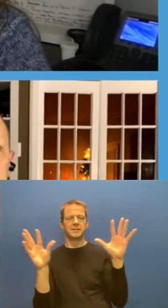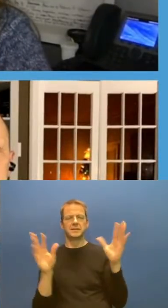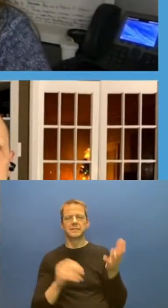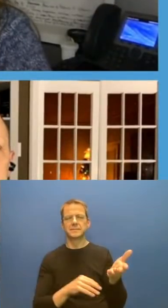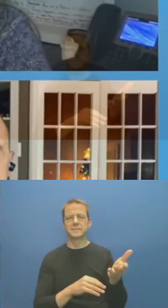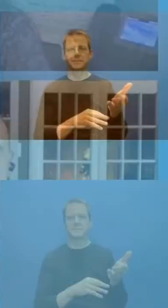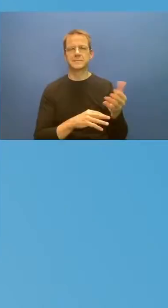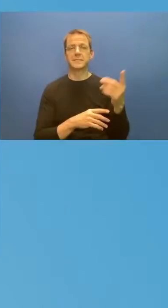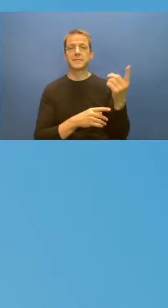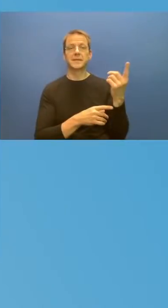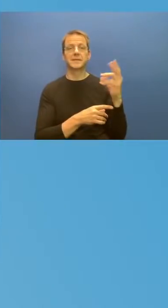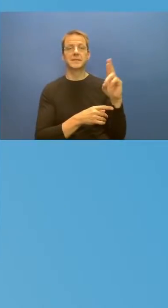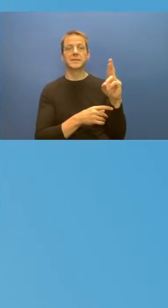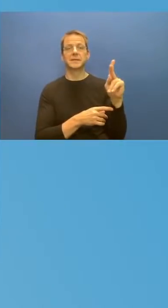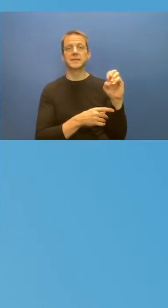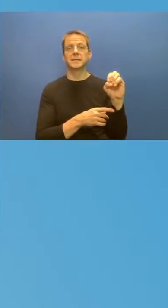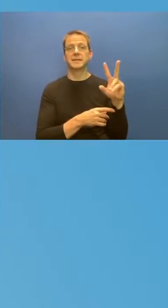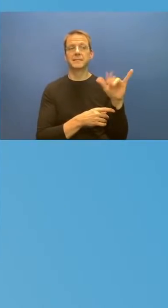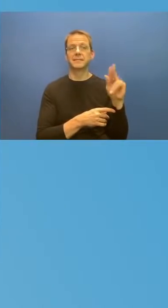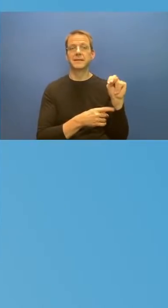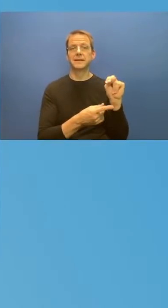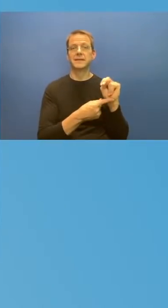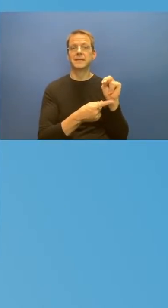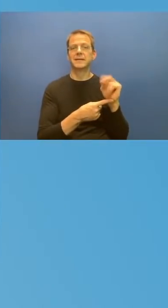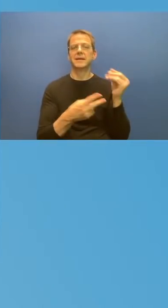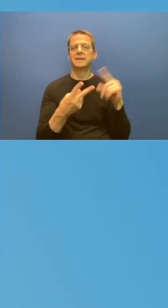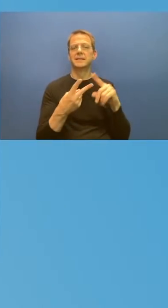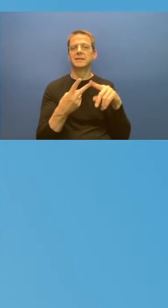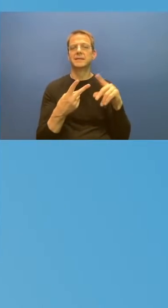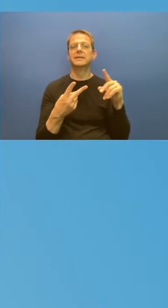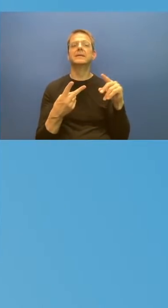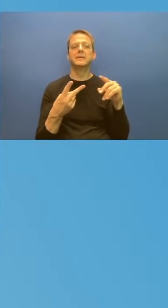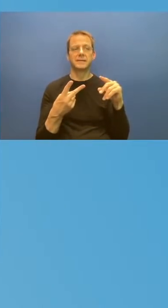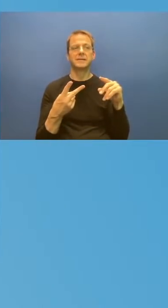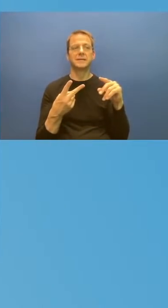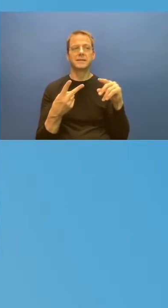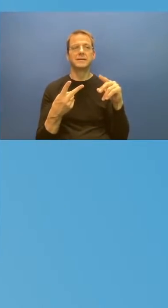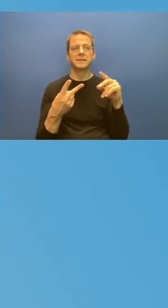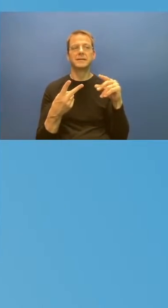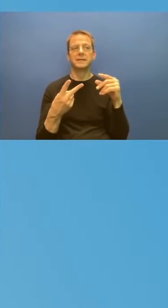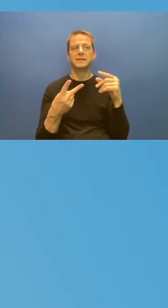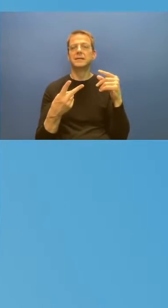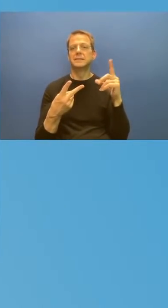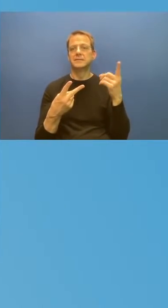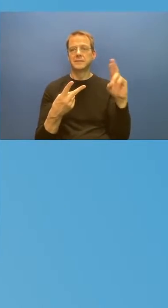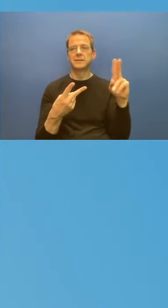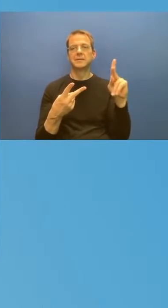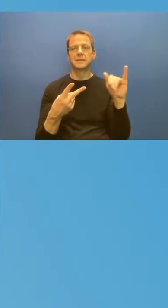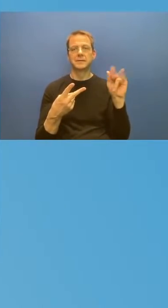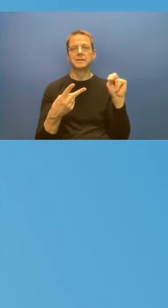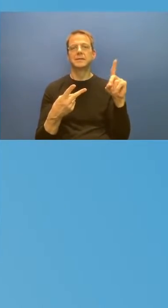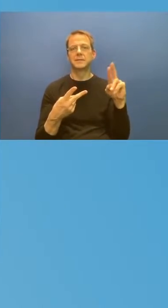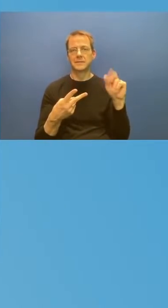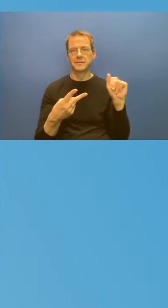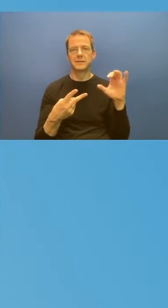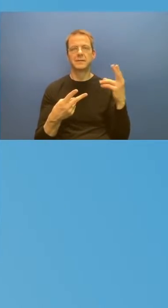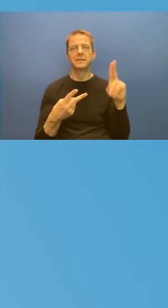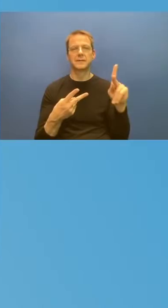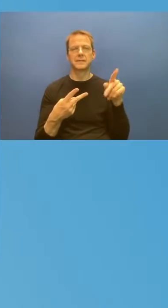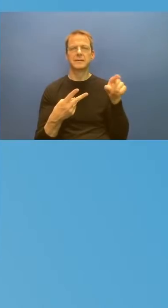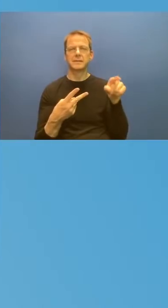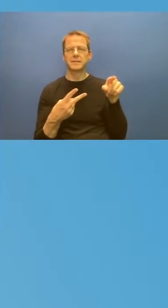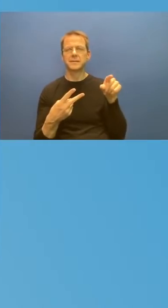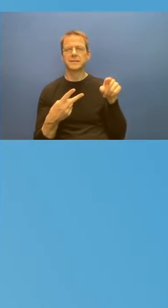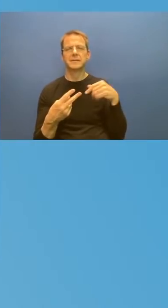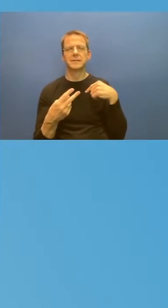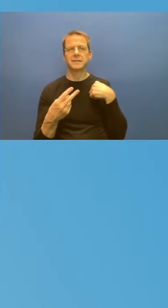that. But I also want to, because I've had family members actually come up to me with this thing called hopium.